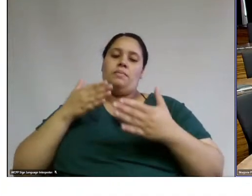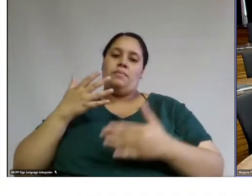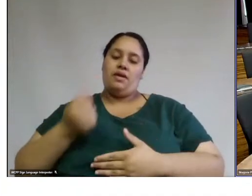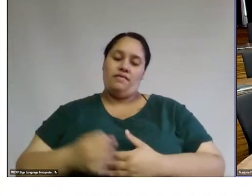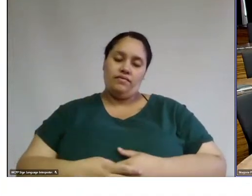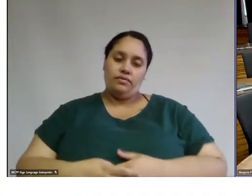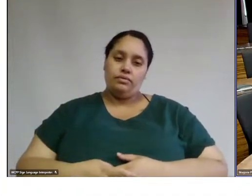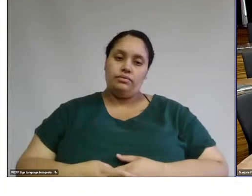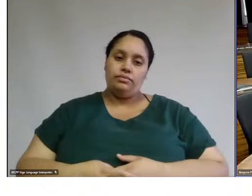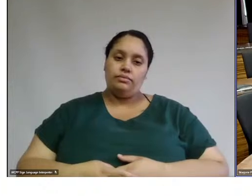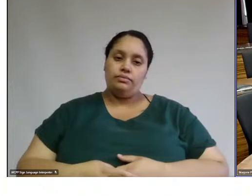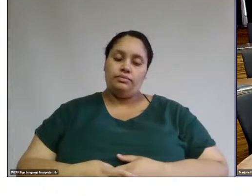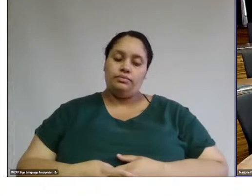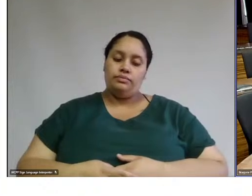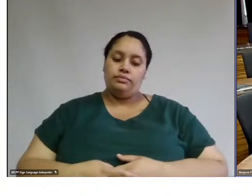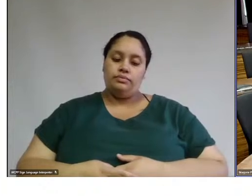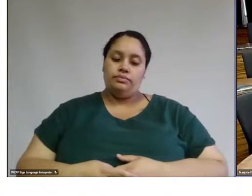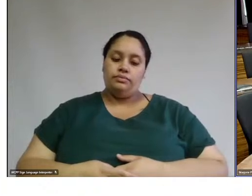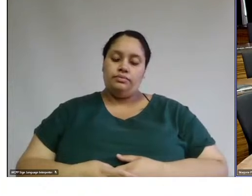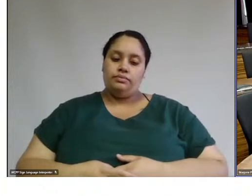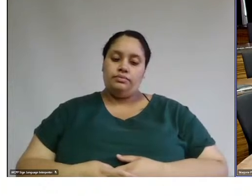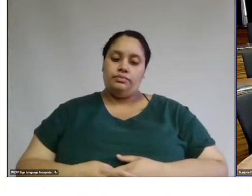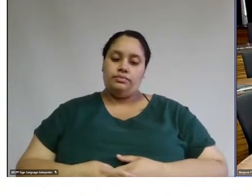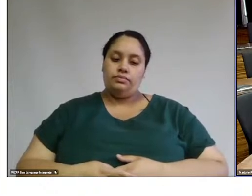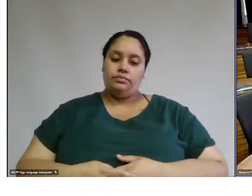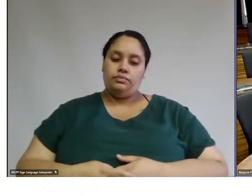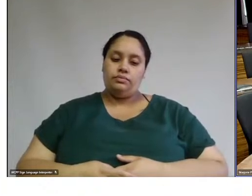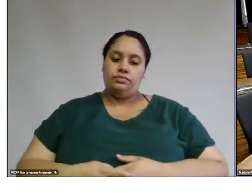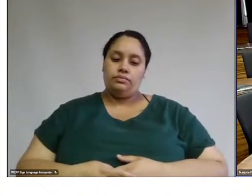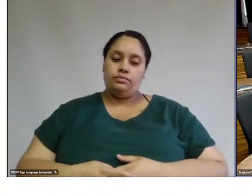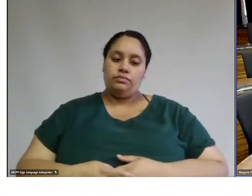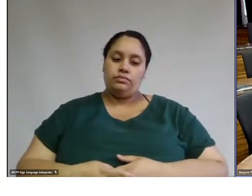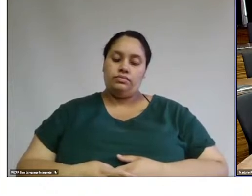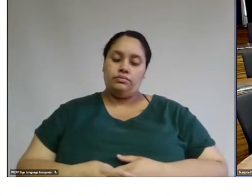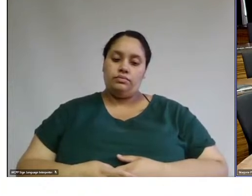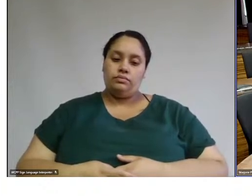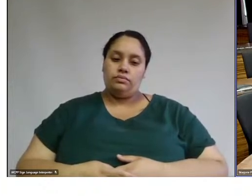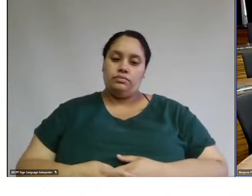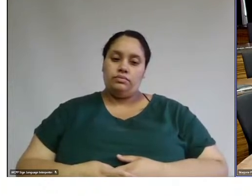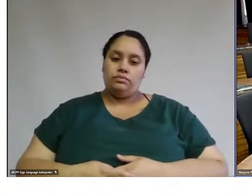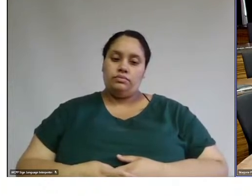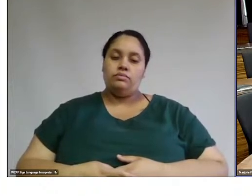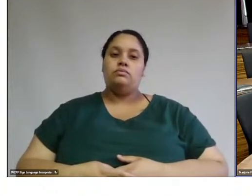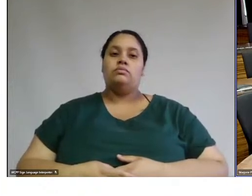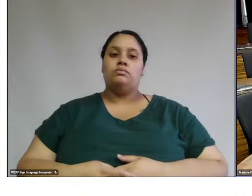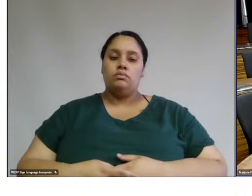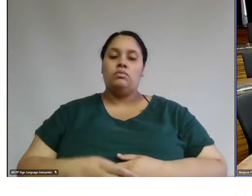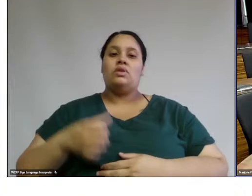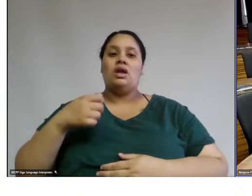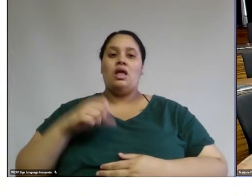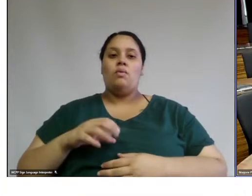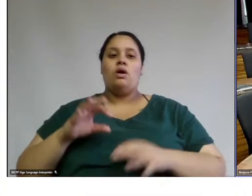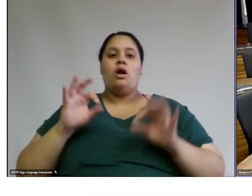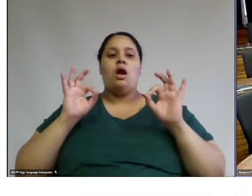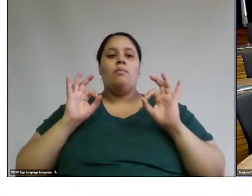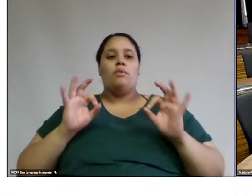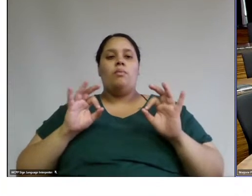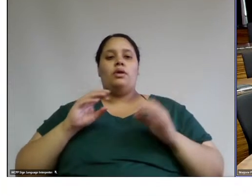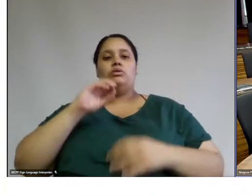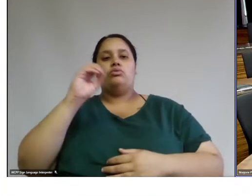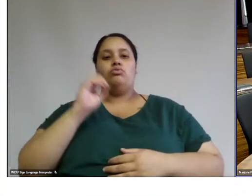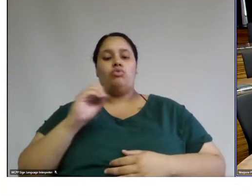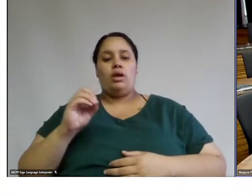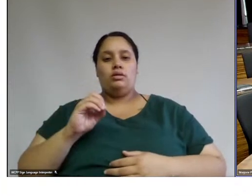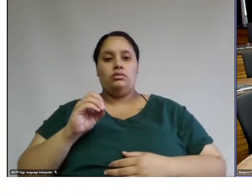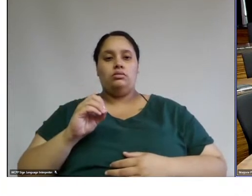Then, the other question was around appropriate record keeping. Ladies and gentlemen, my HOD started